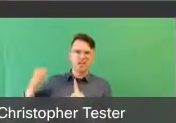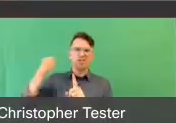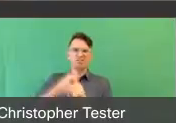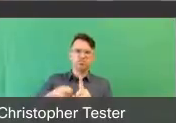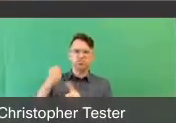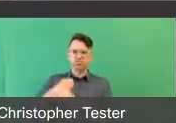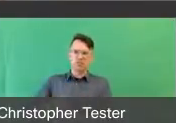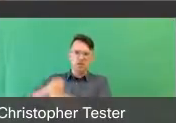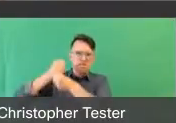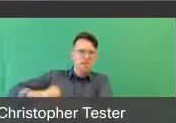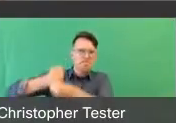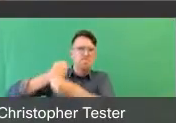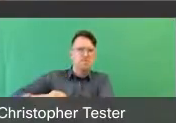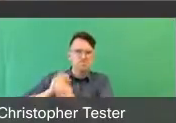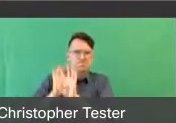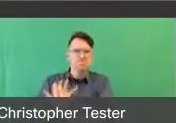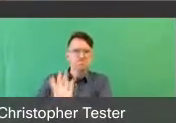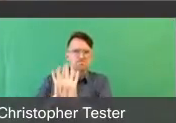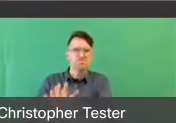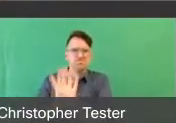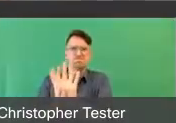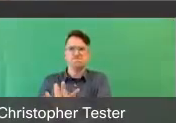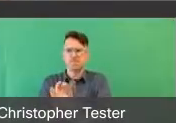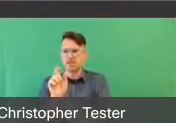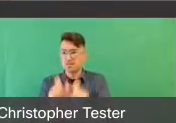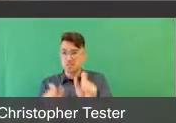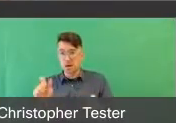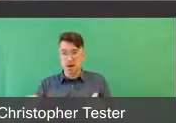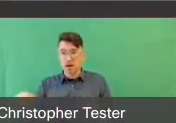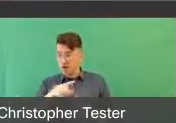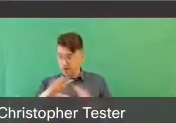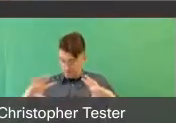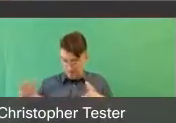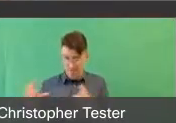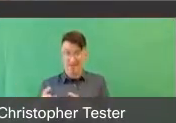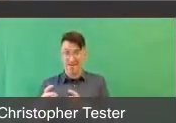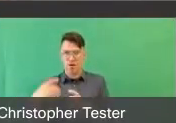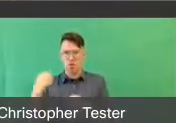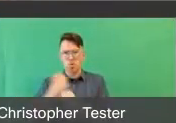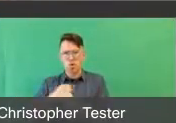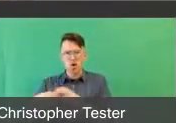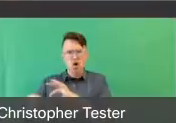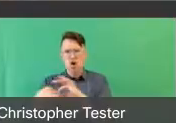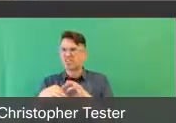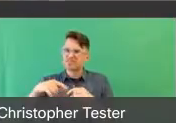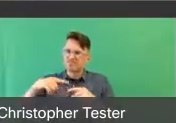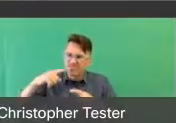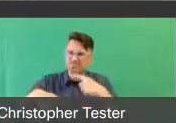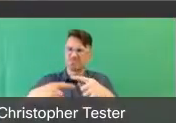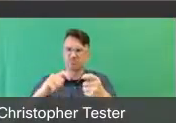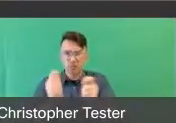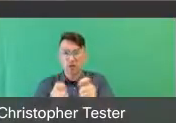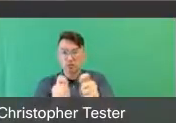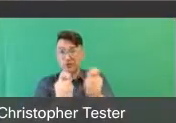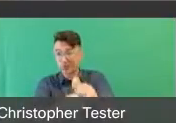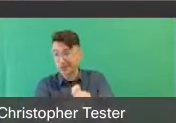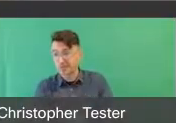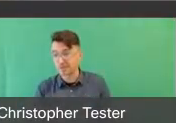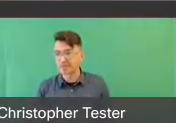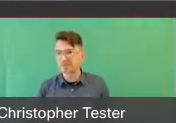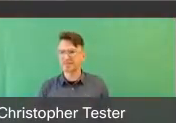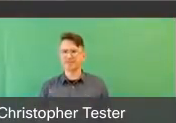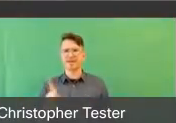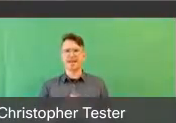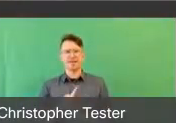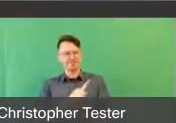well-being. We need to work on all fronts: prevention, building resilience, promoting